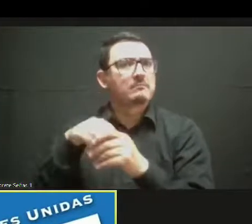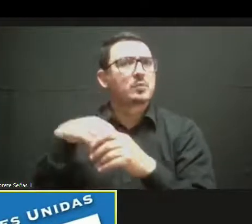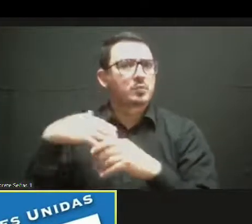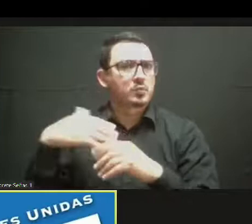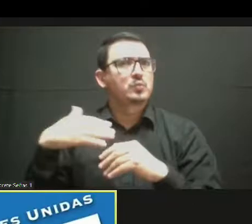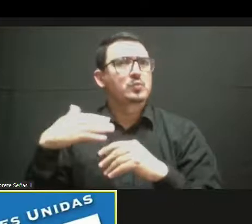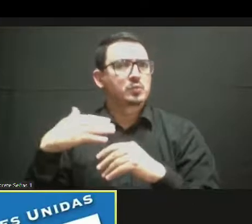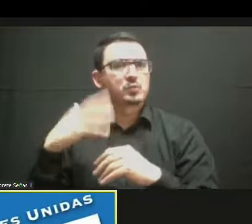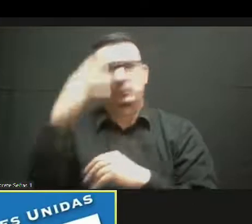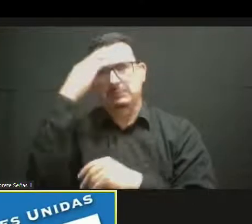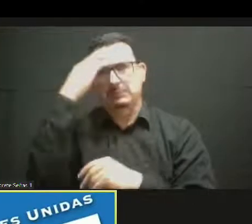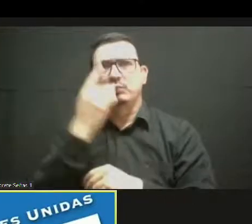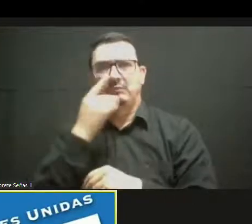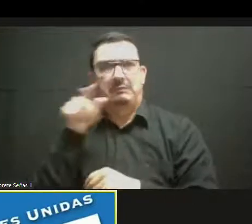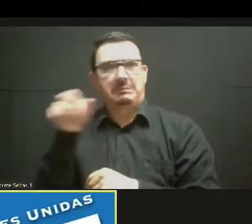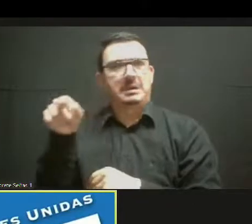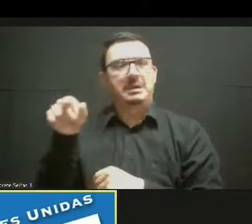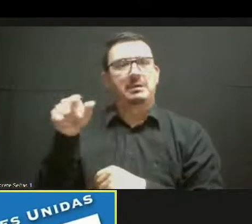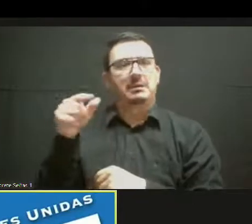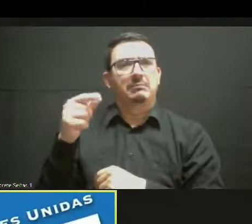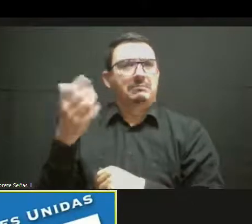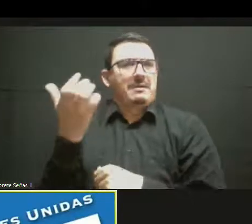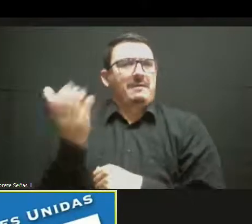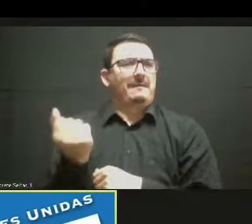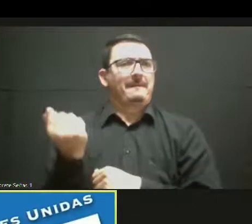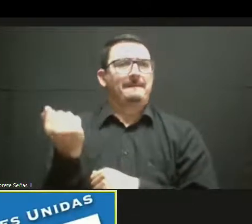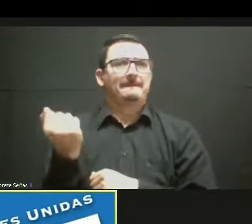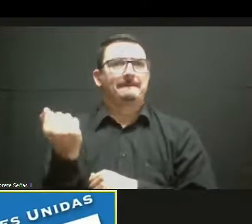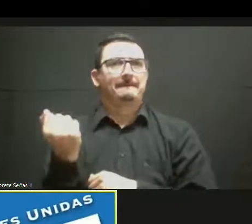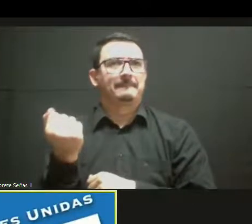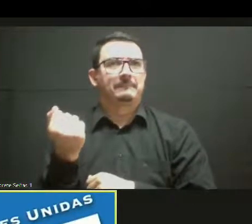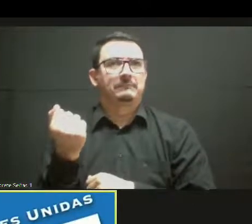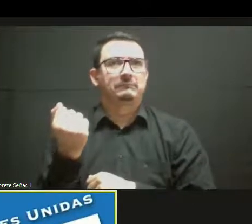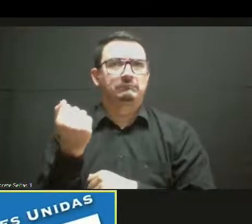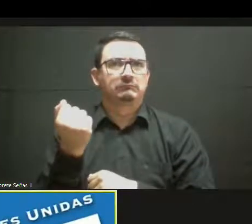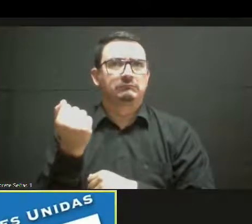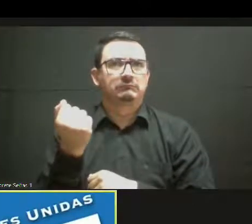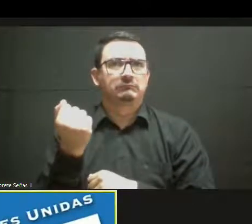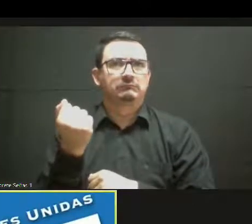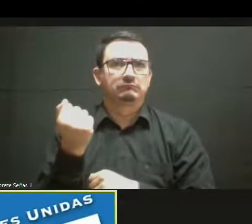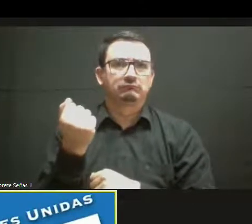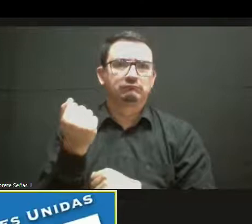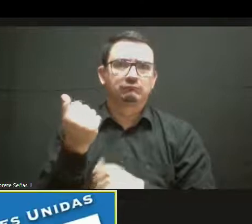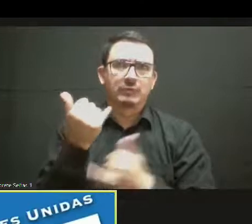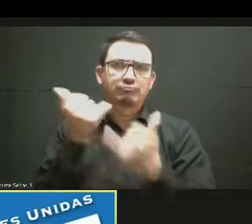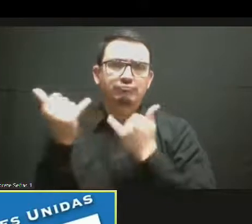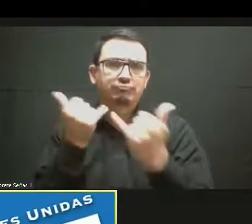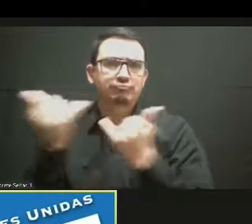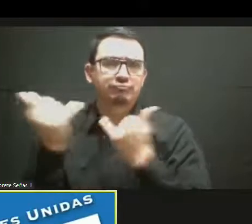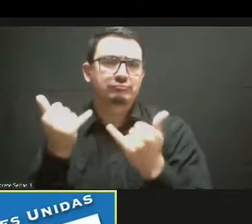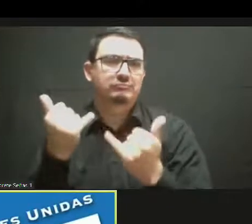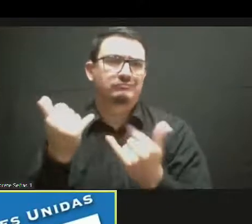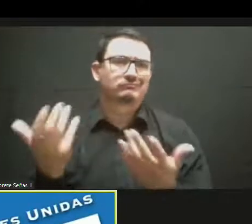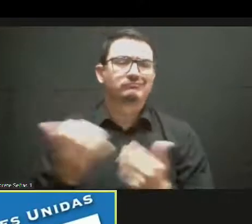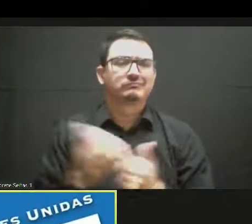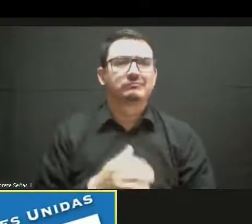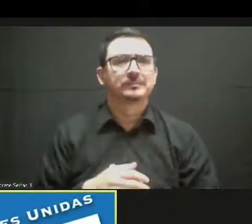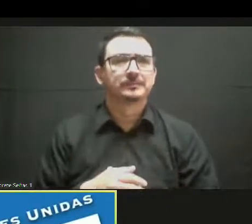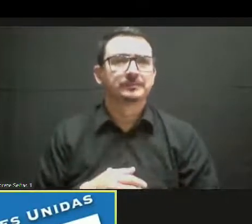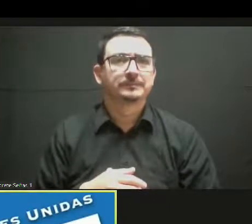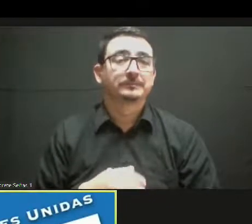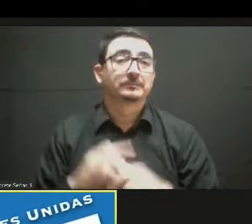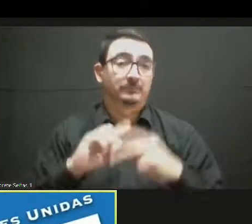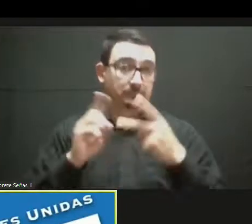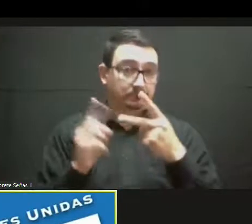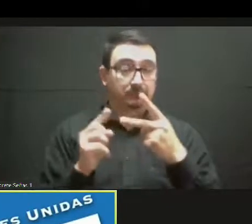Republic, and also Elena has highlighted the important participation of the Dominican Republic in the cultural